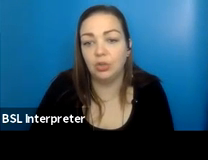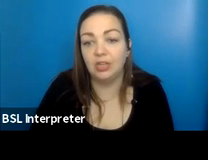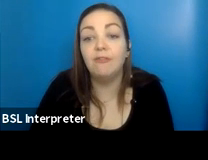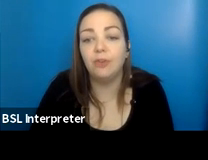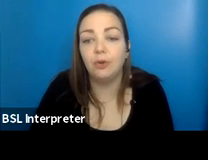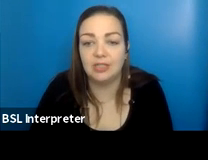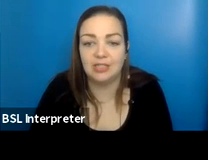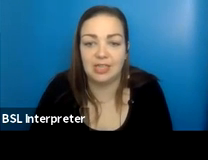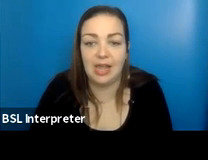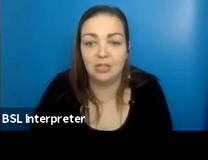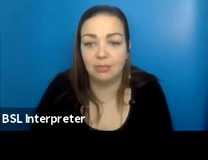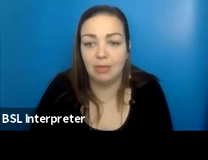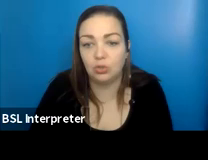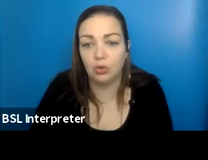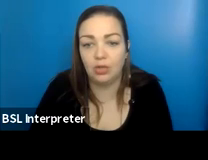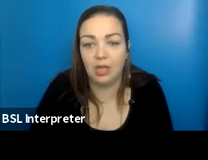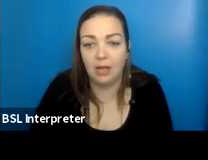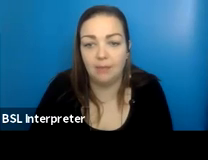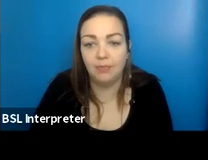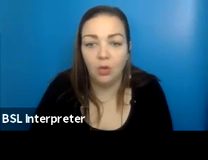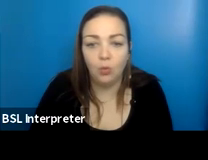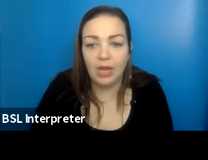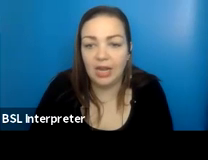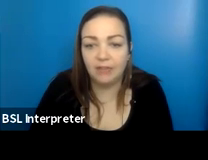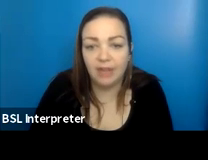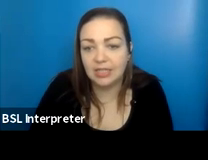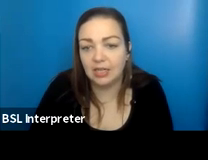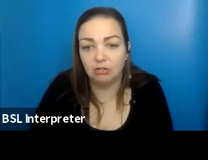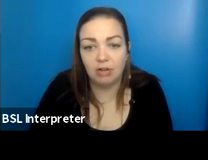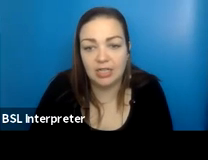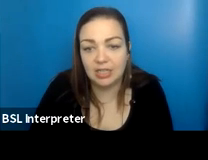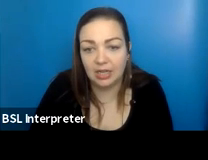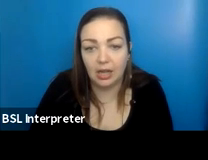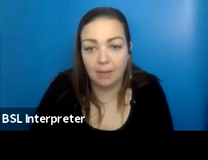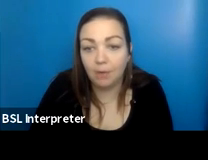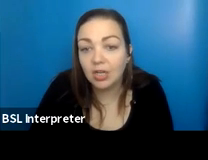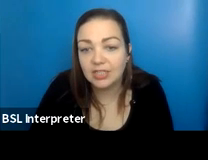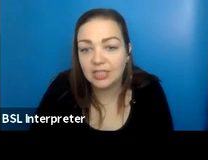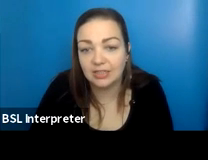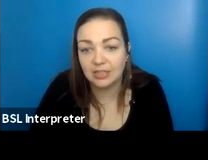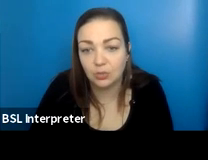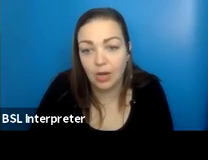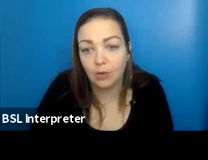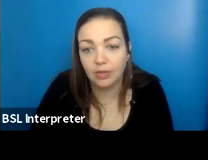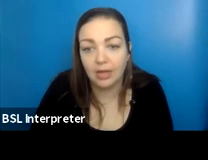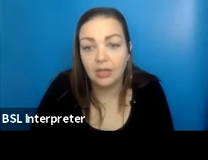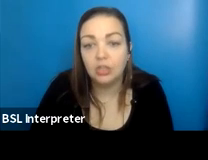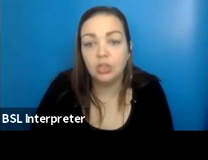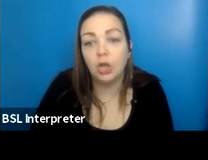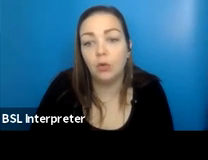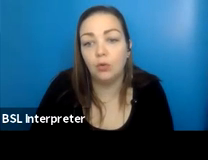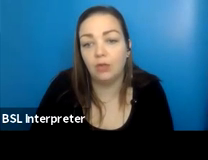making sure that the influencers are there to make sure that we're innovating and creating policies as well